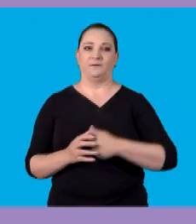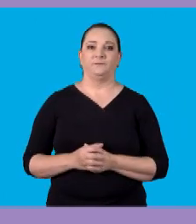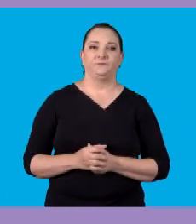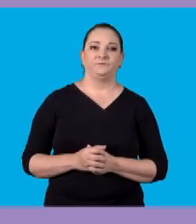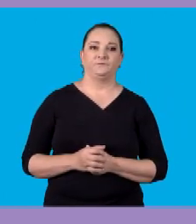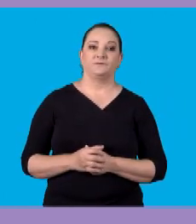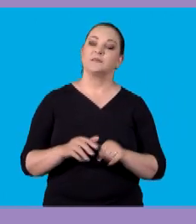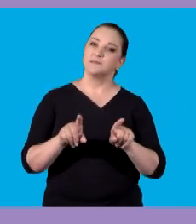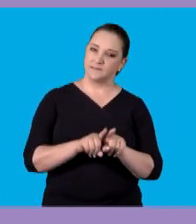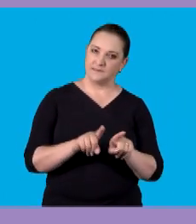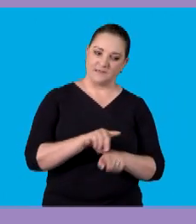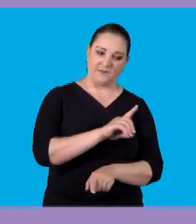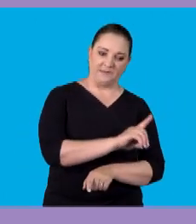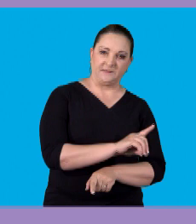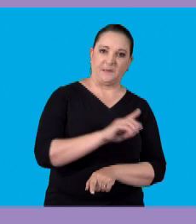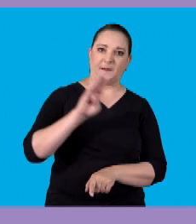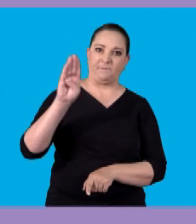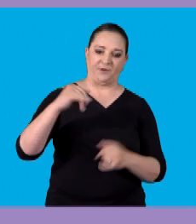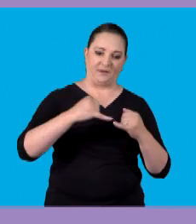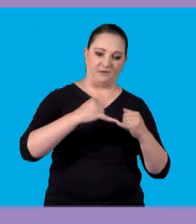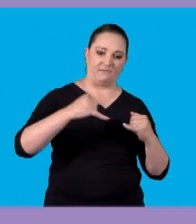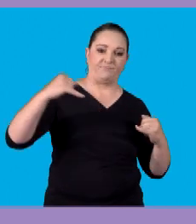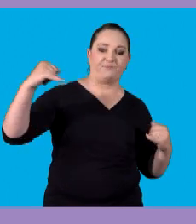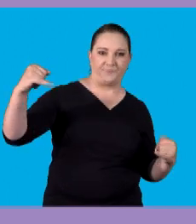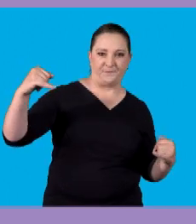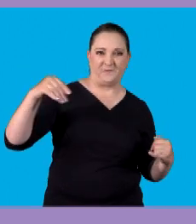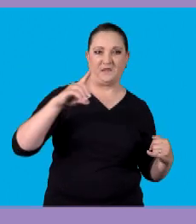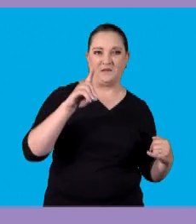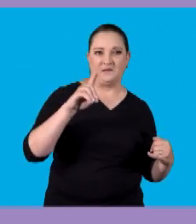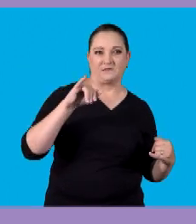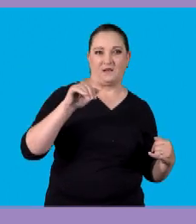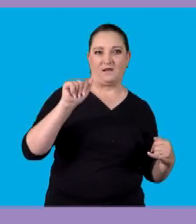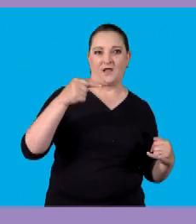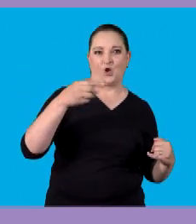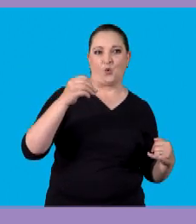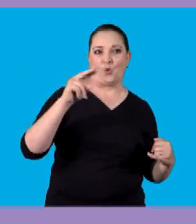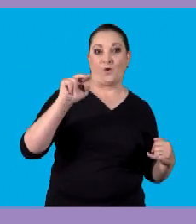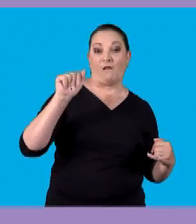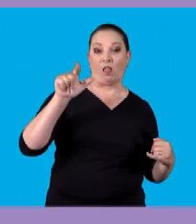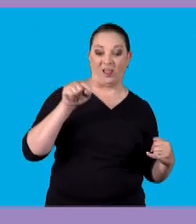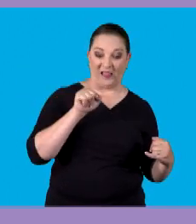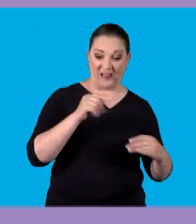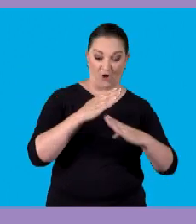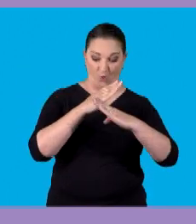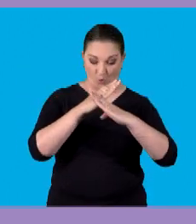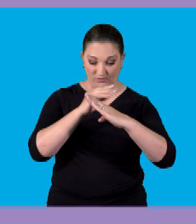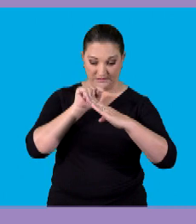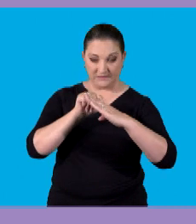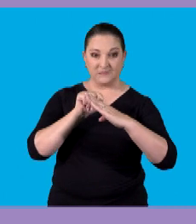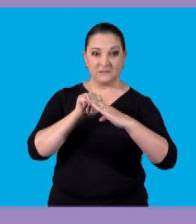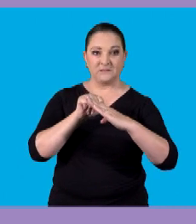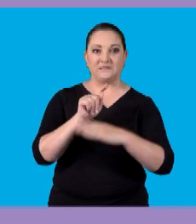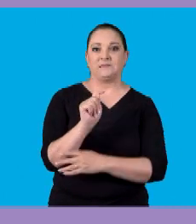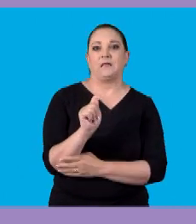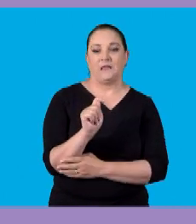Again, DB is also a diagonal, and where they intersect, we will say that is